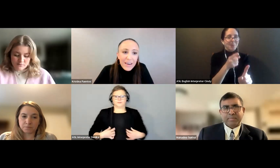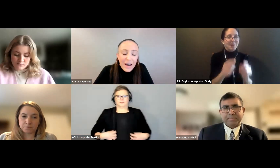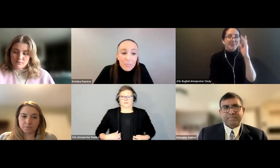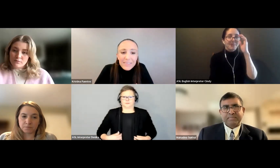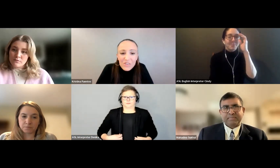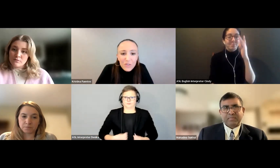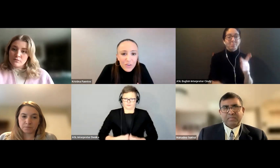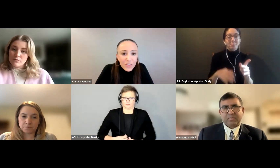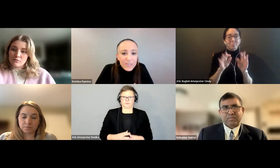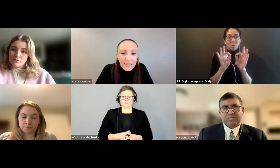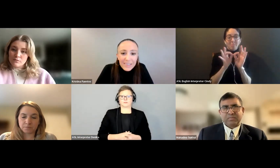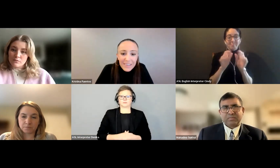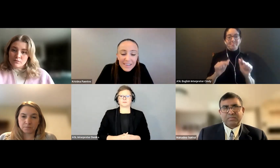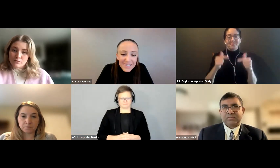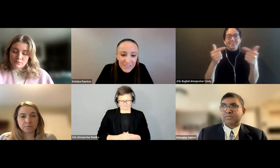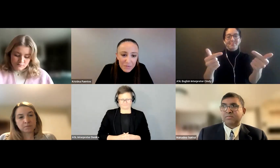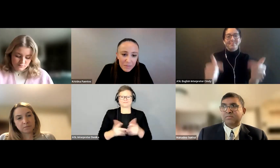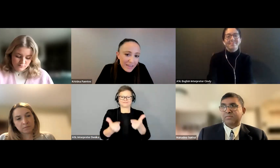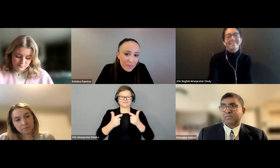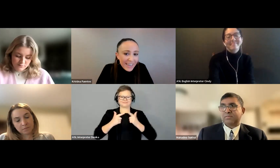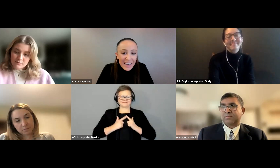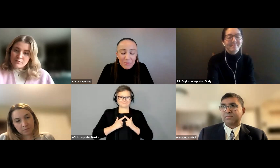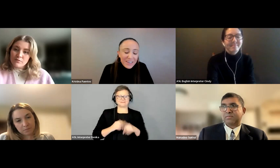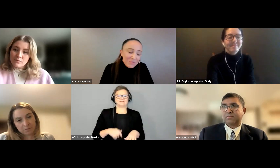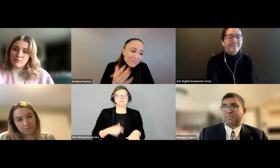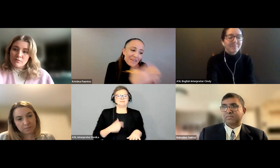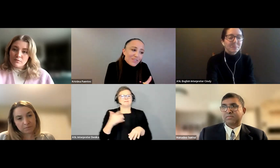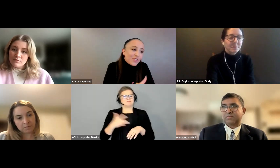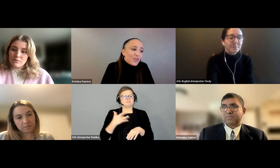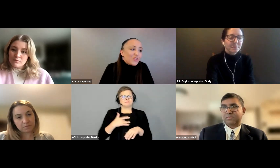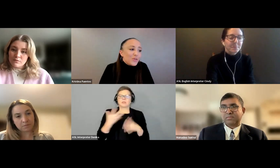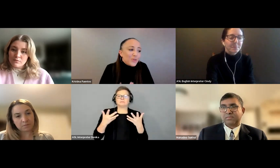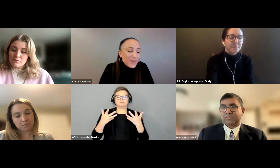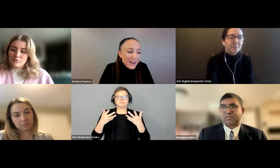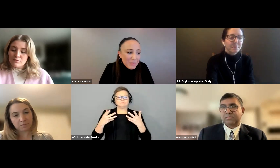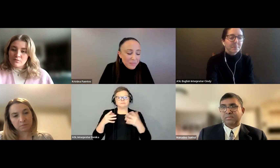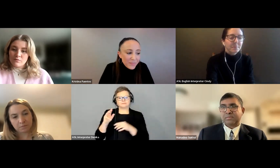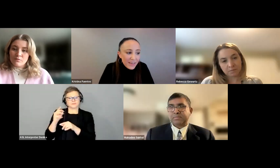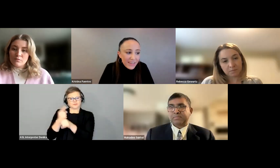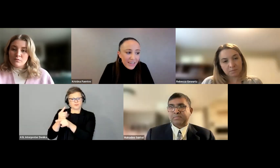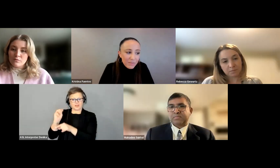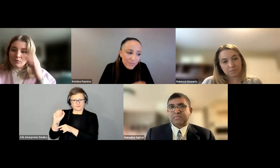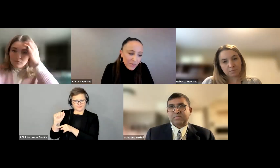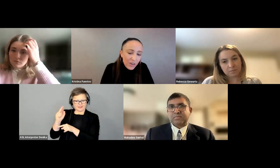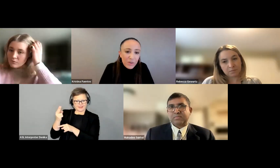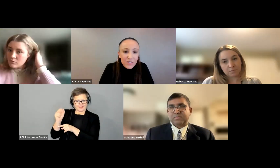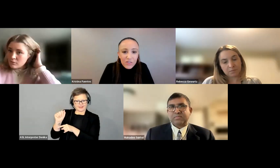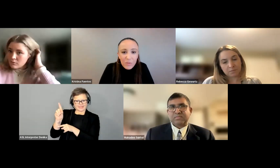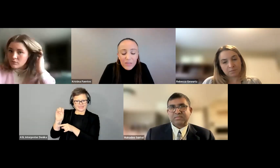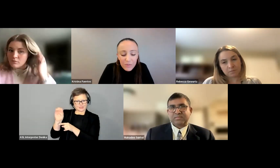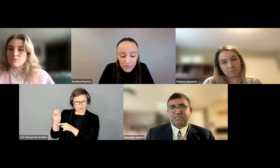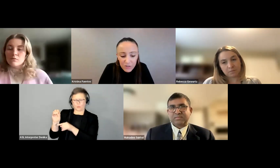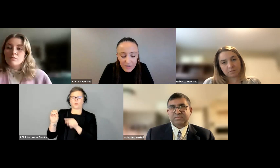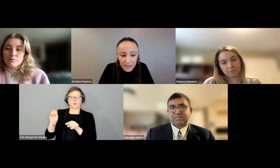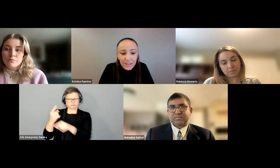about potential for losing the lessons of the pandemic. Again, I'm going to turn to the current research